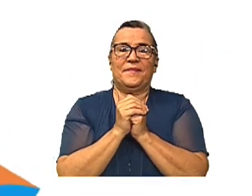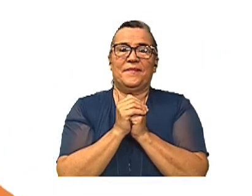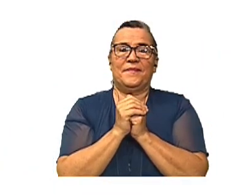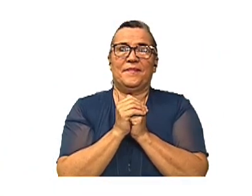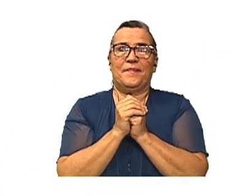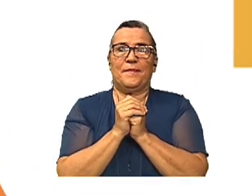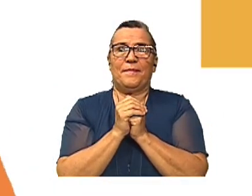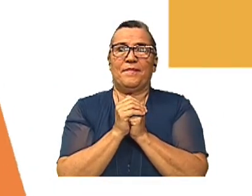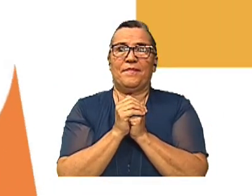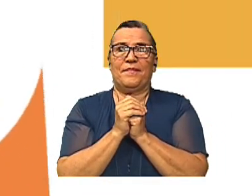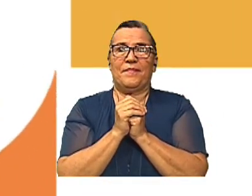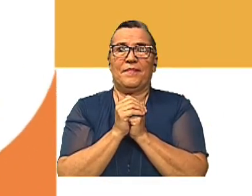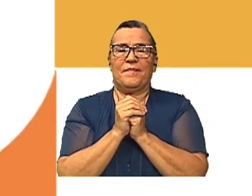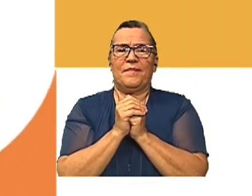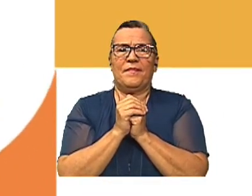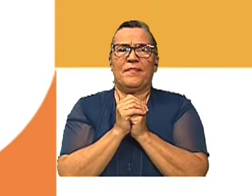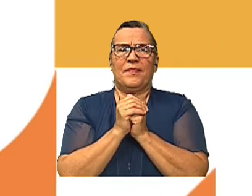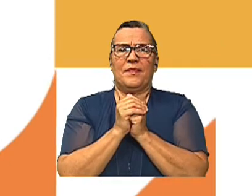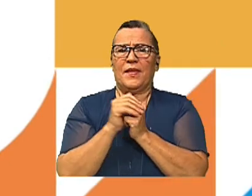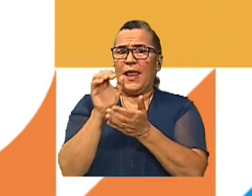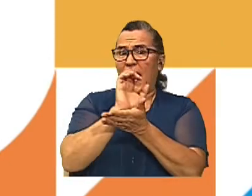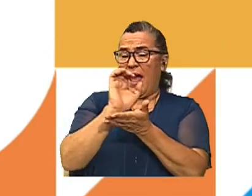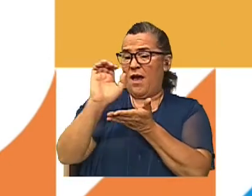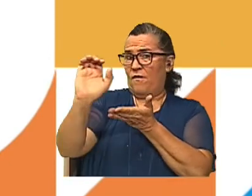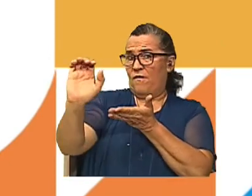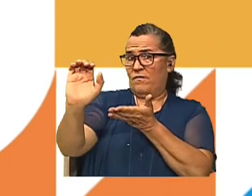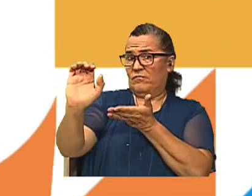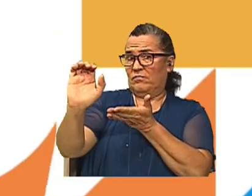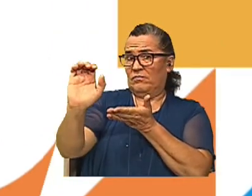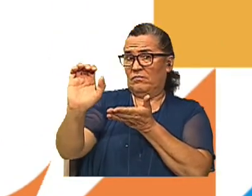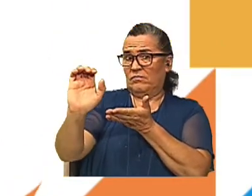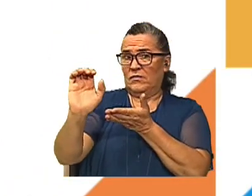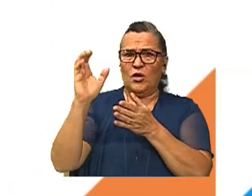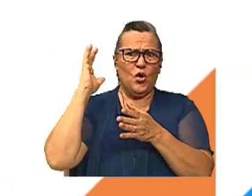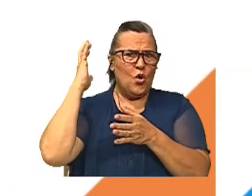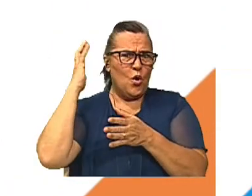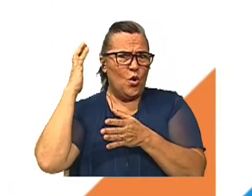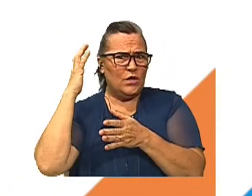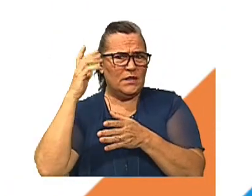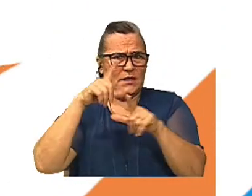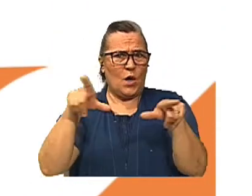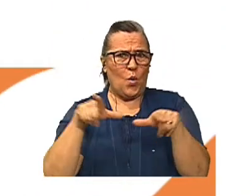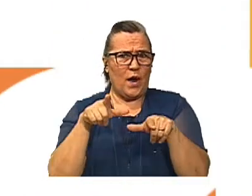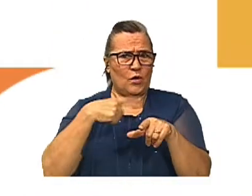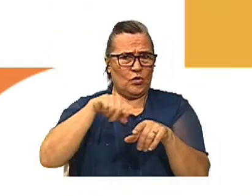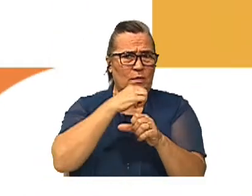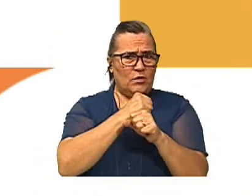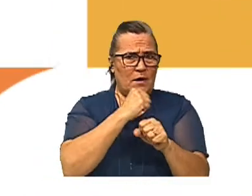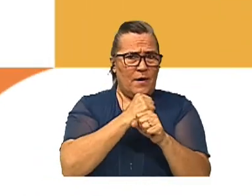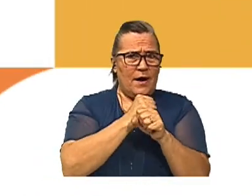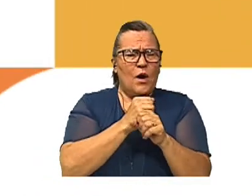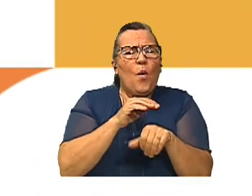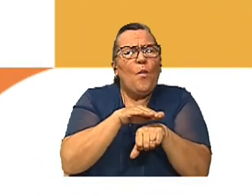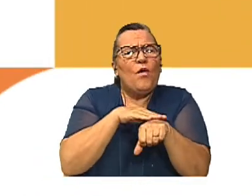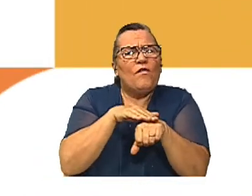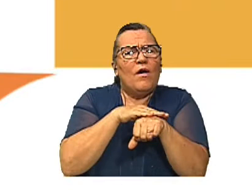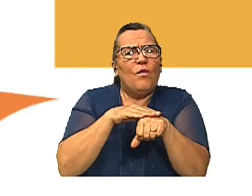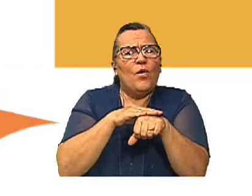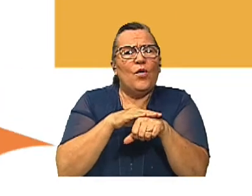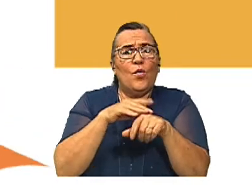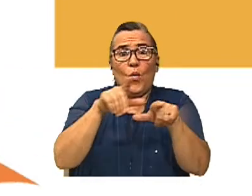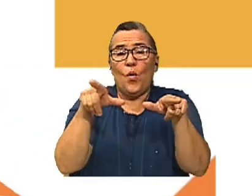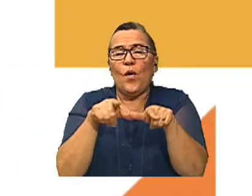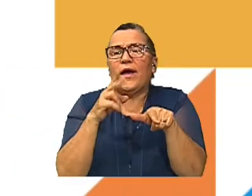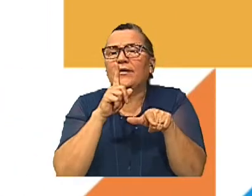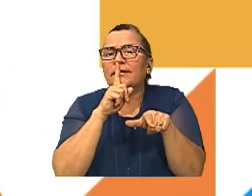Avoid loud noises in the place you're going to be working, and please work in a very quiet place in order to make the